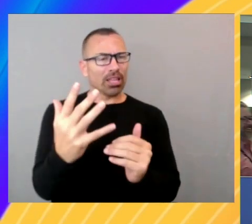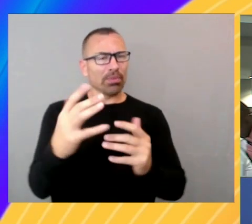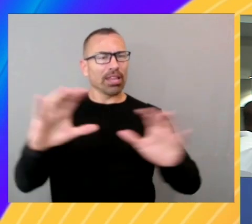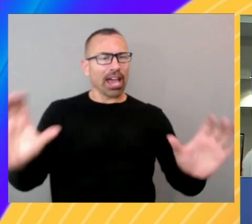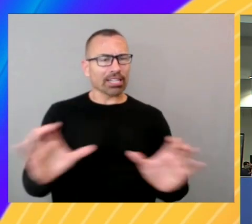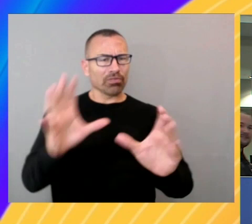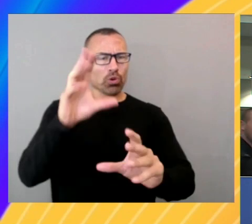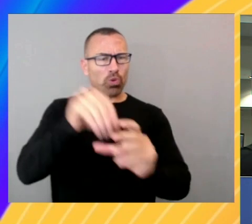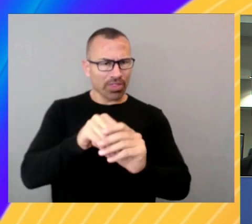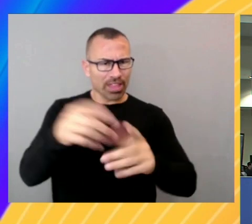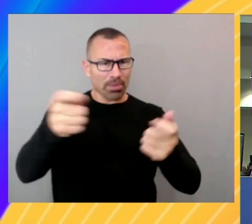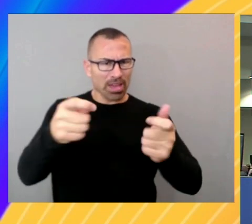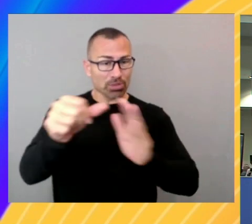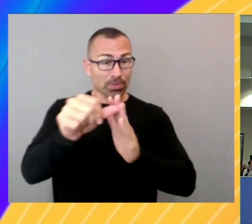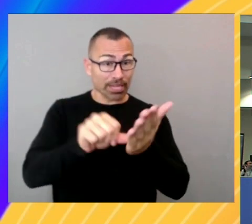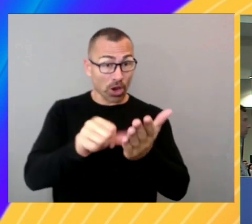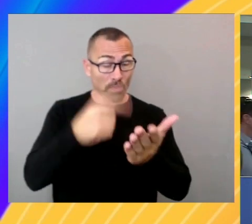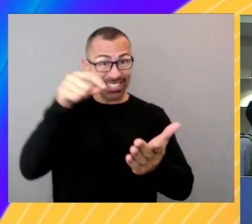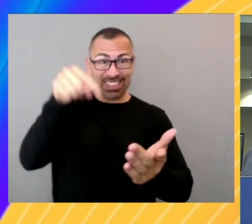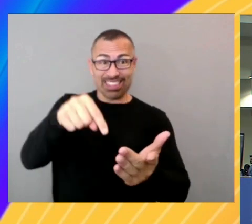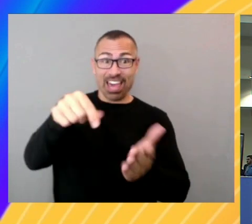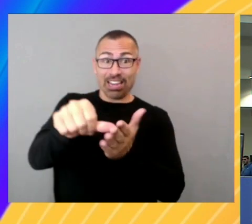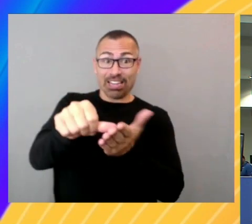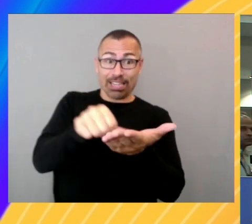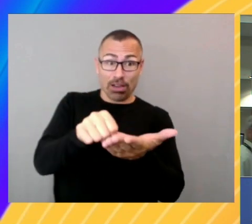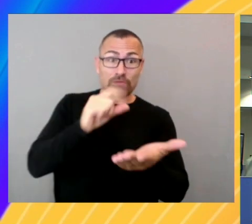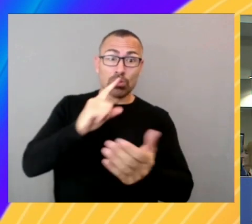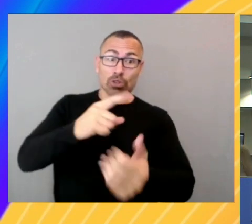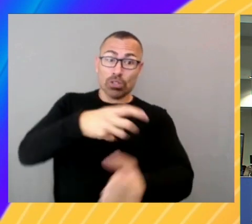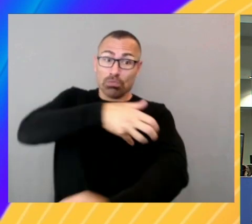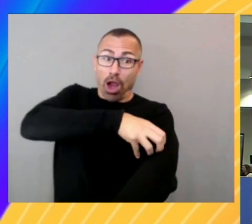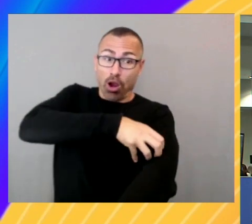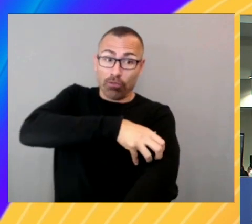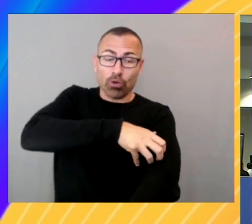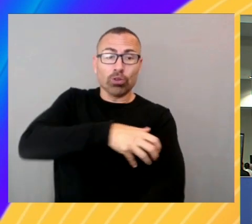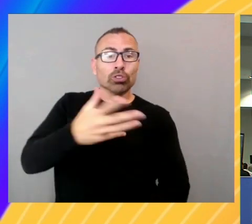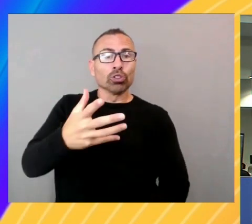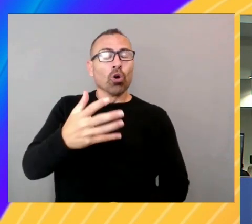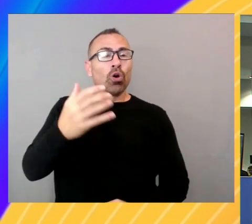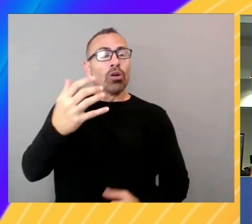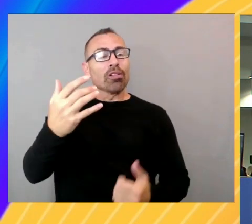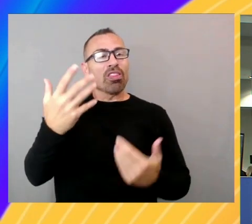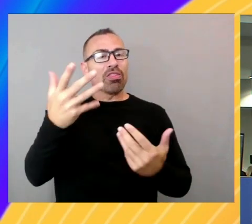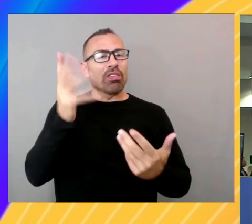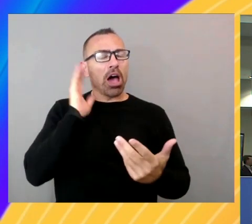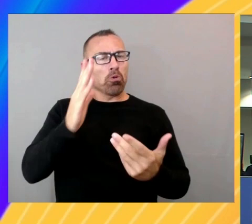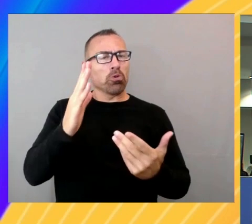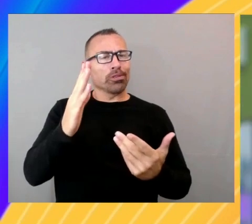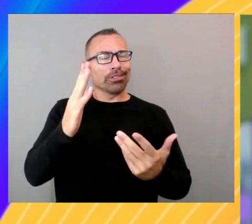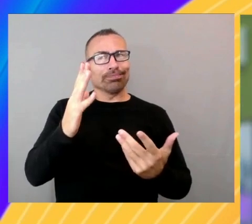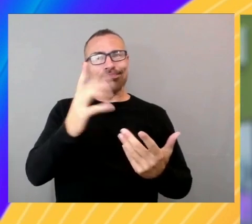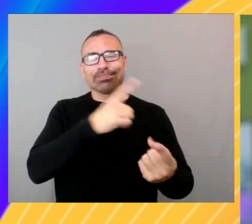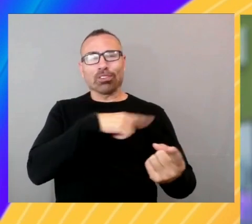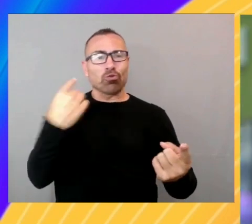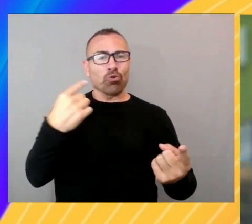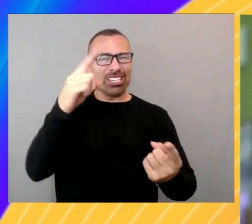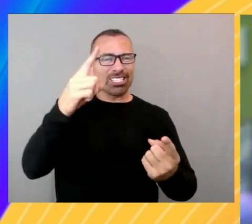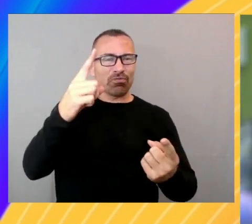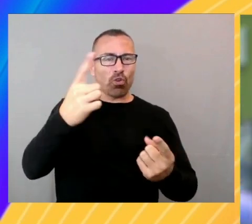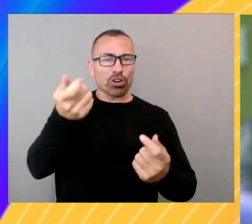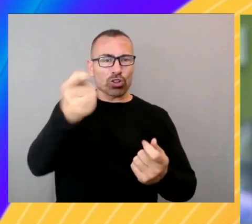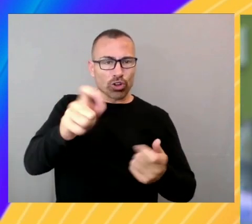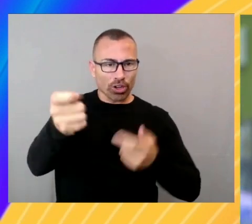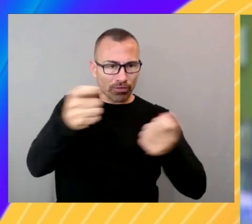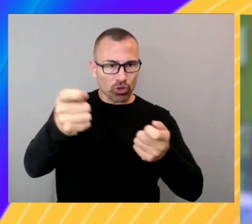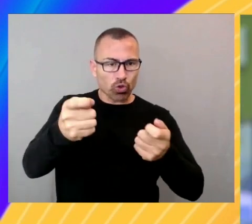So potentially reducing the risk of anybody disabling controls across member accounts. exactly. Right?